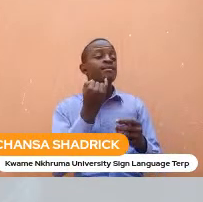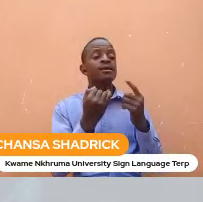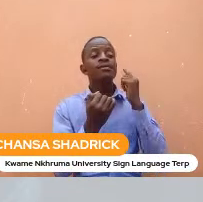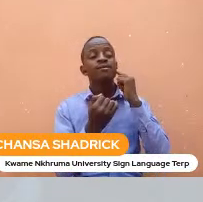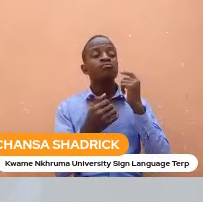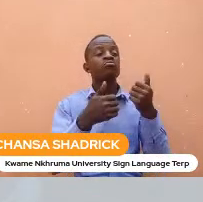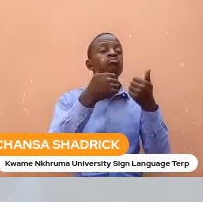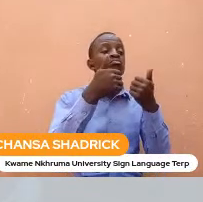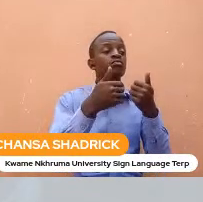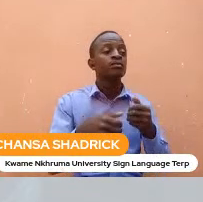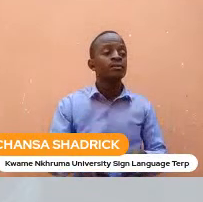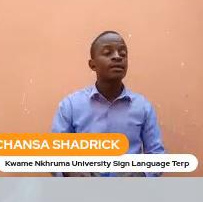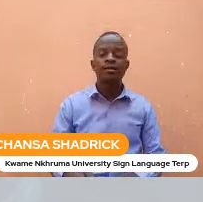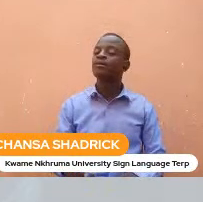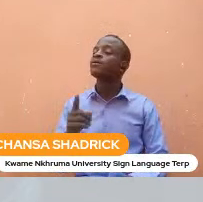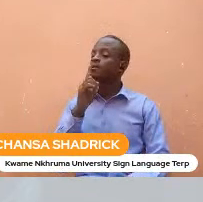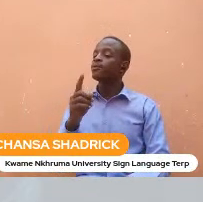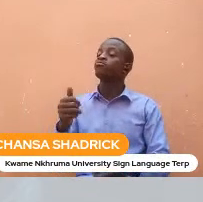Loud and clear.